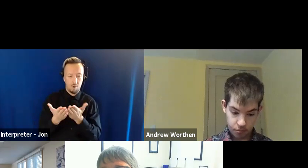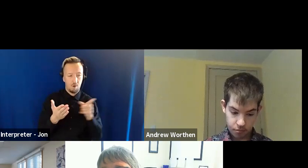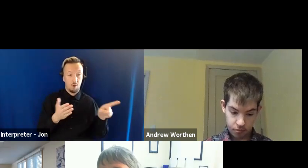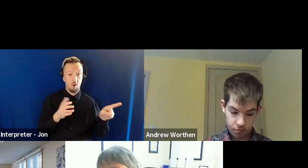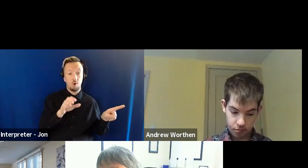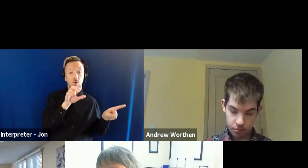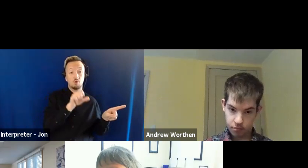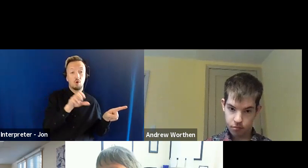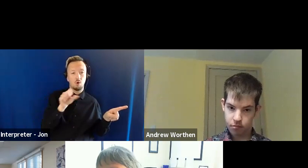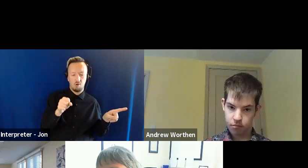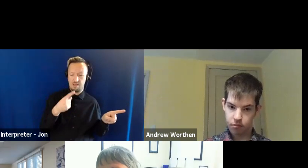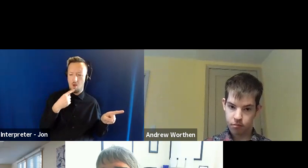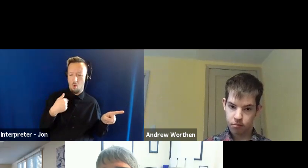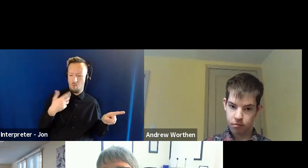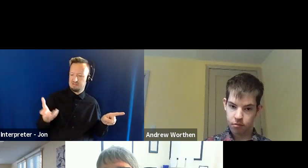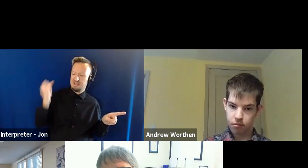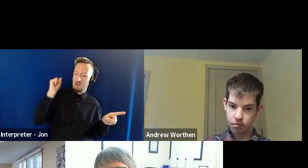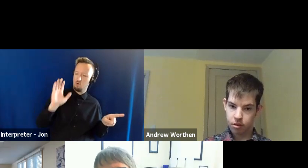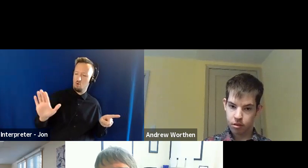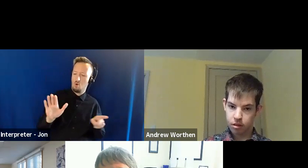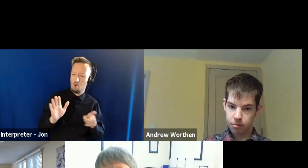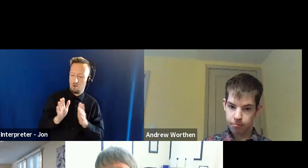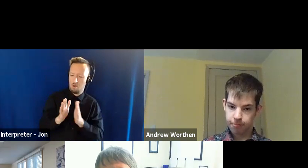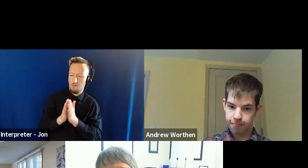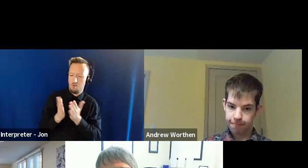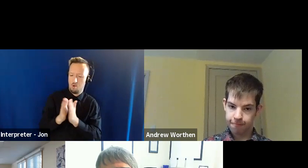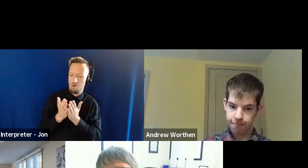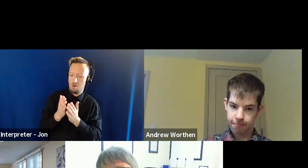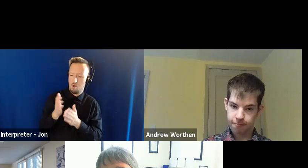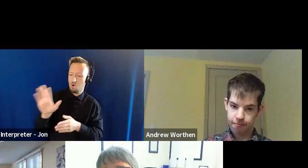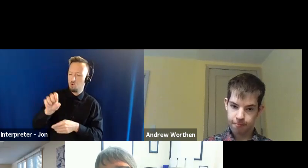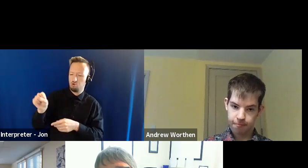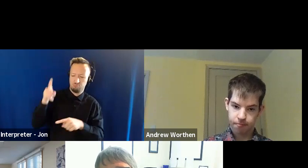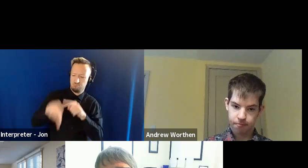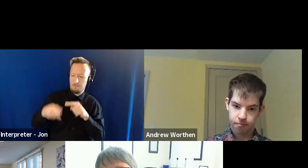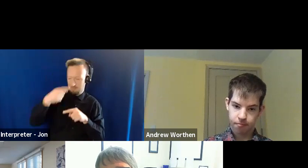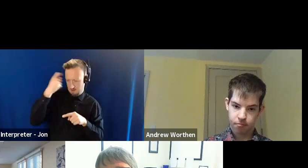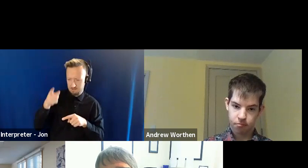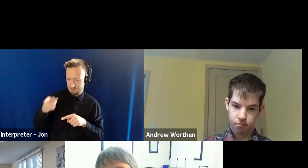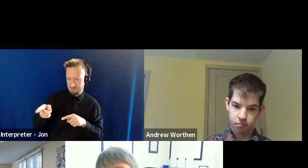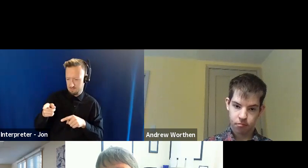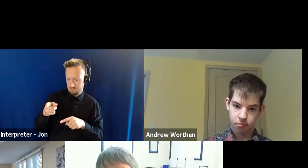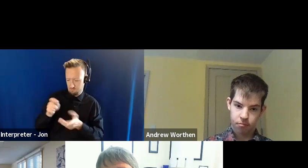Social Security away because of the royalties or whatever. But he staged